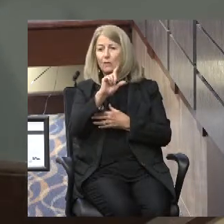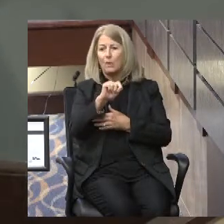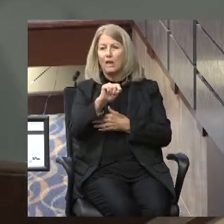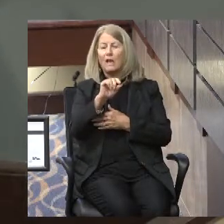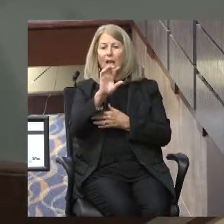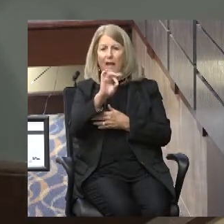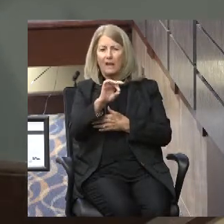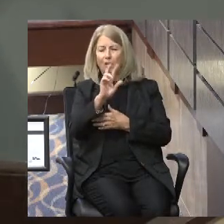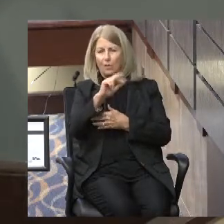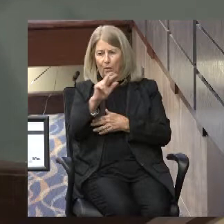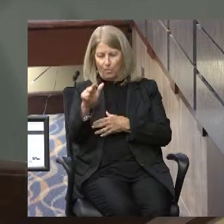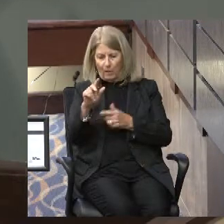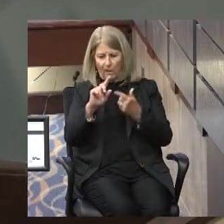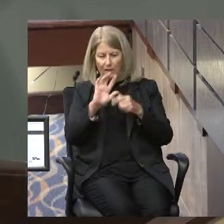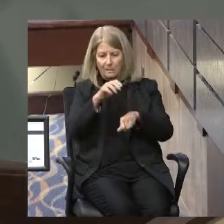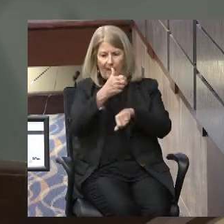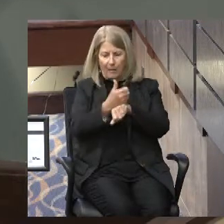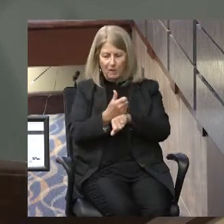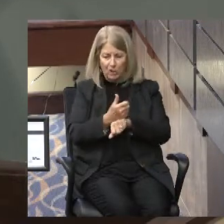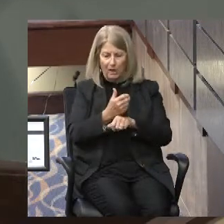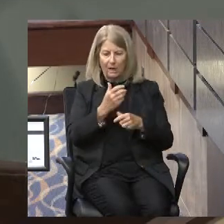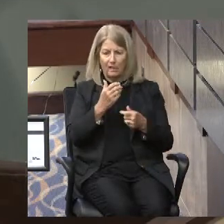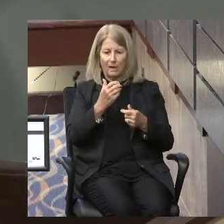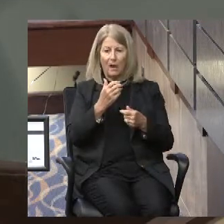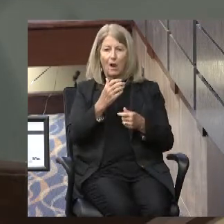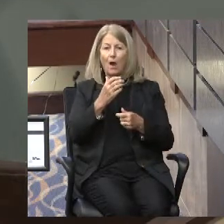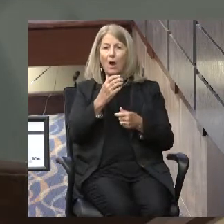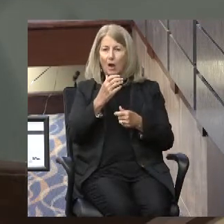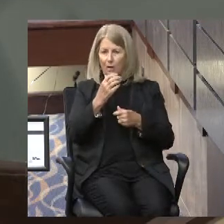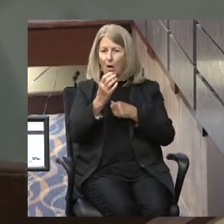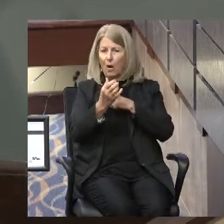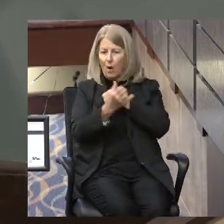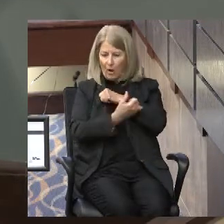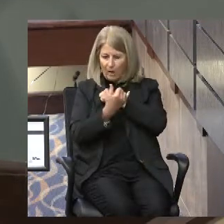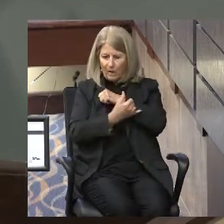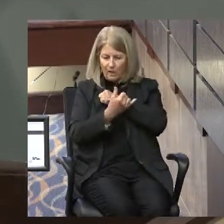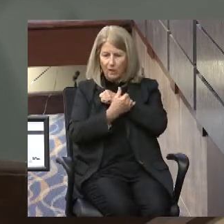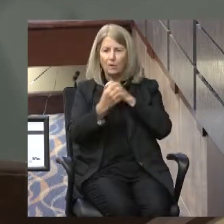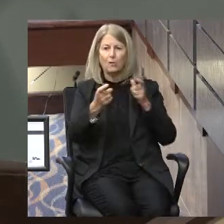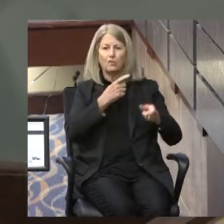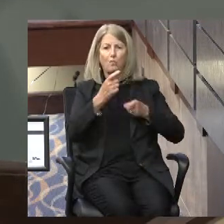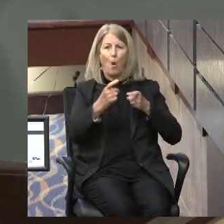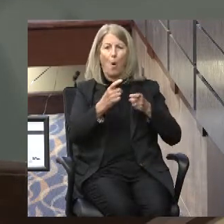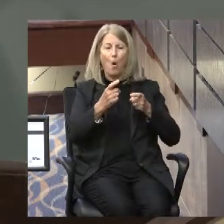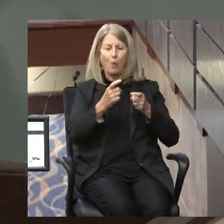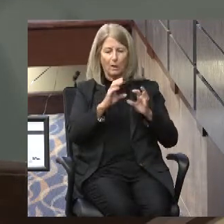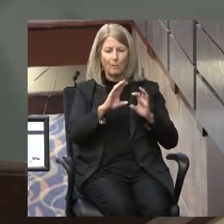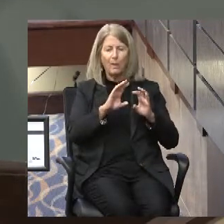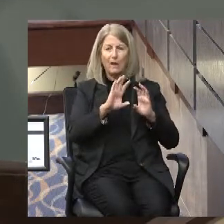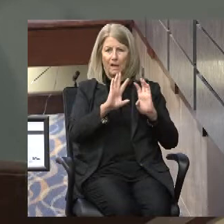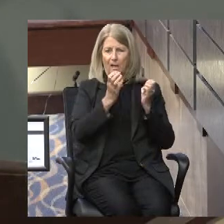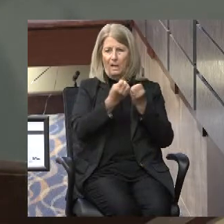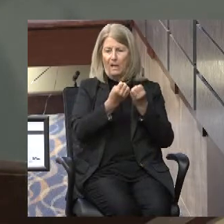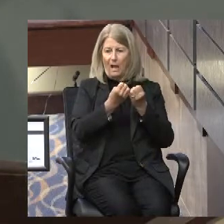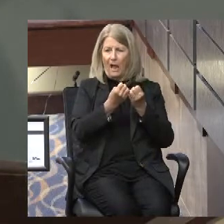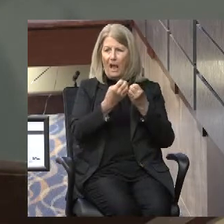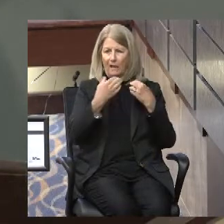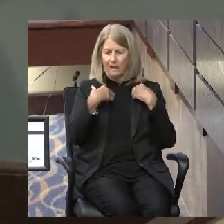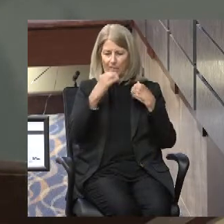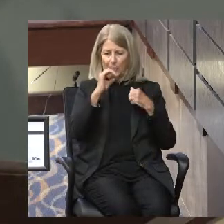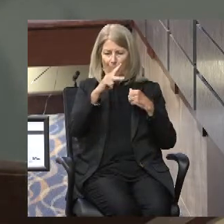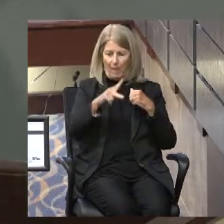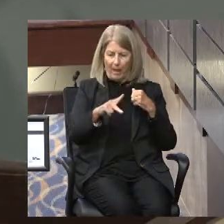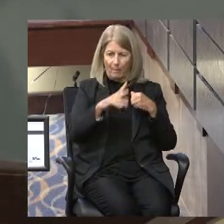28-880.33, establishing an architectural control committee, providing a map of the new district, adopting the Floyd Casey